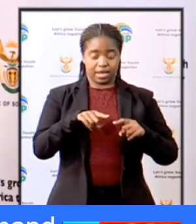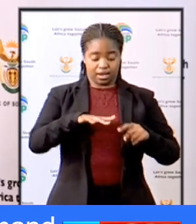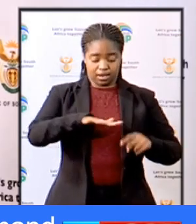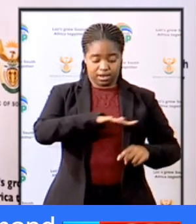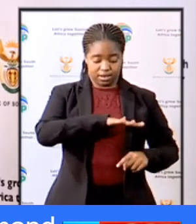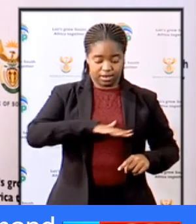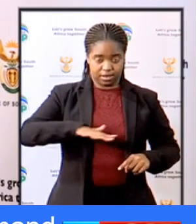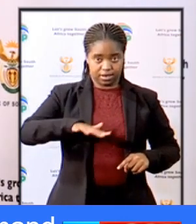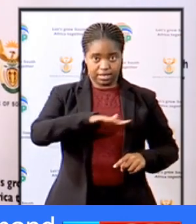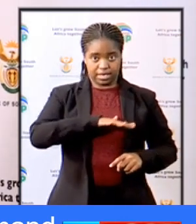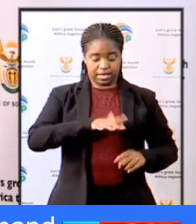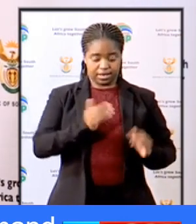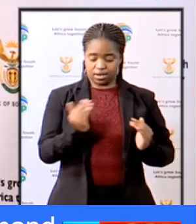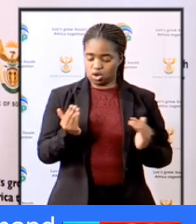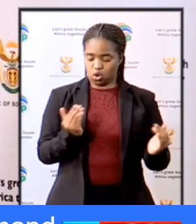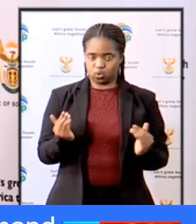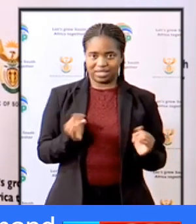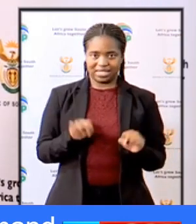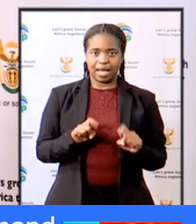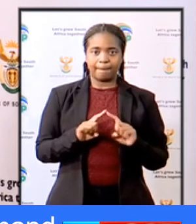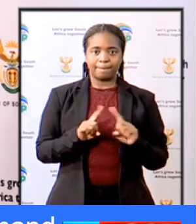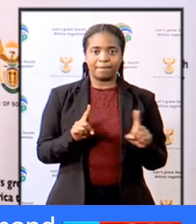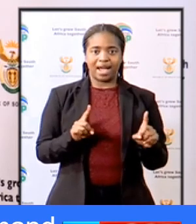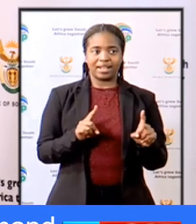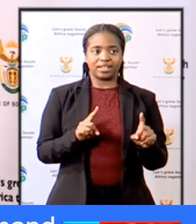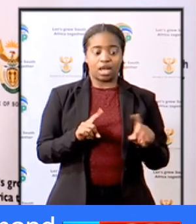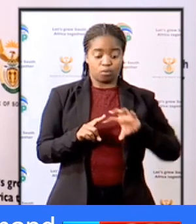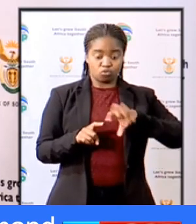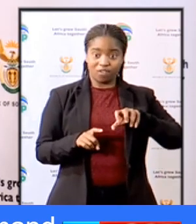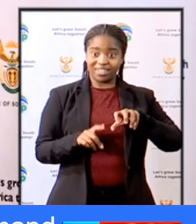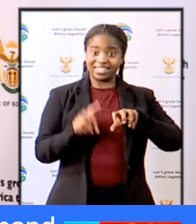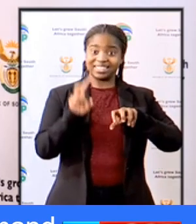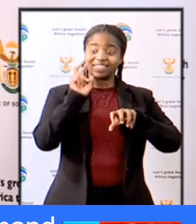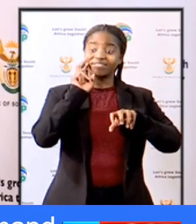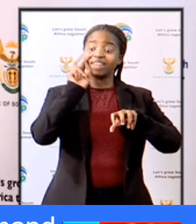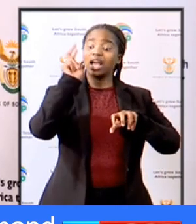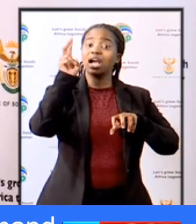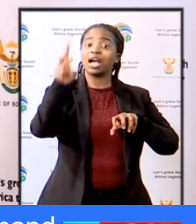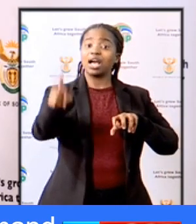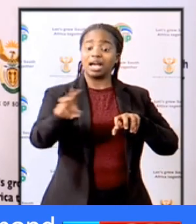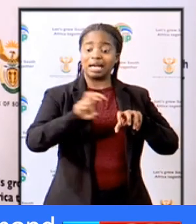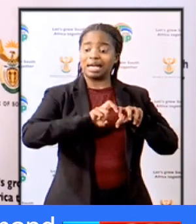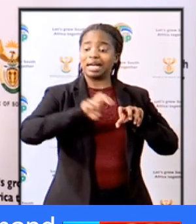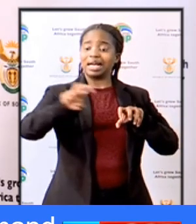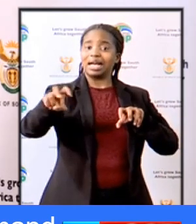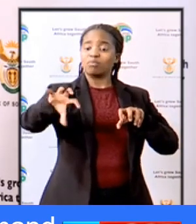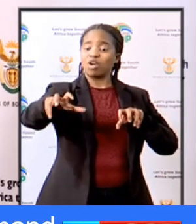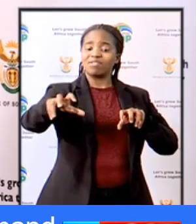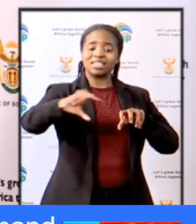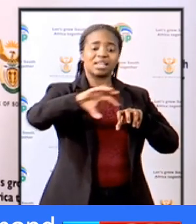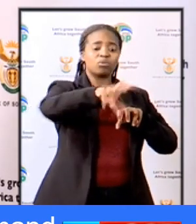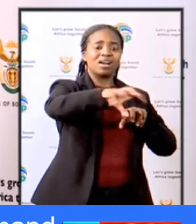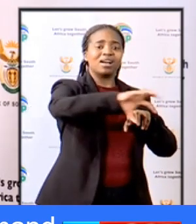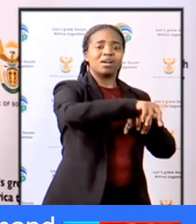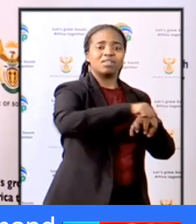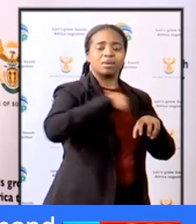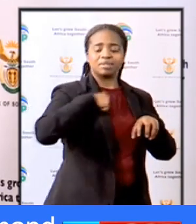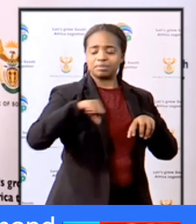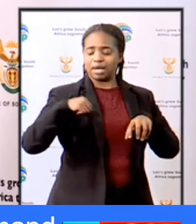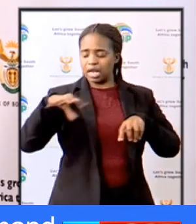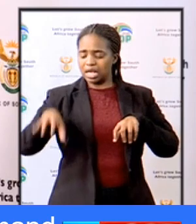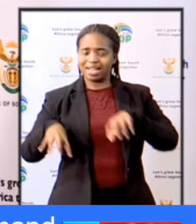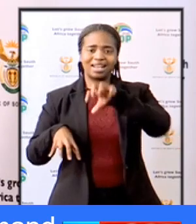The only problem is when we must go beyond the province where we live and the district and the metro where we